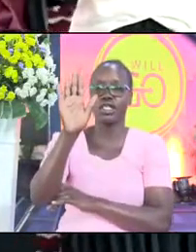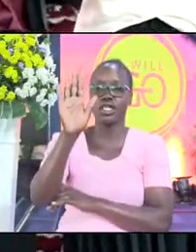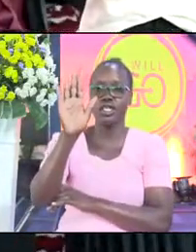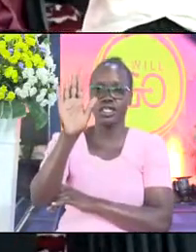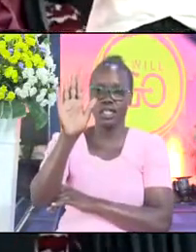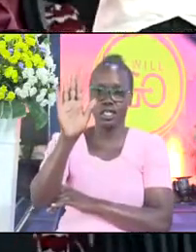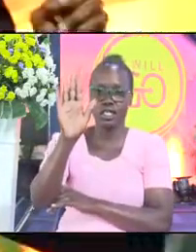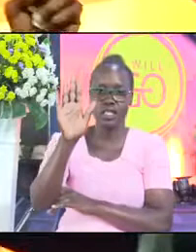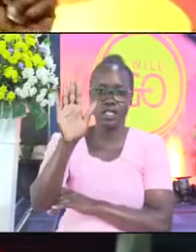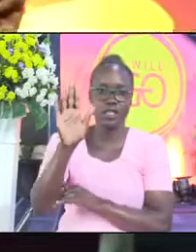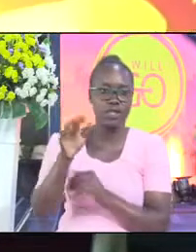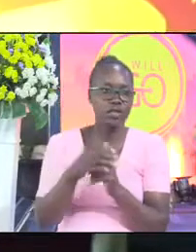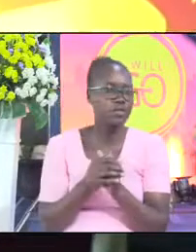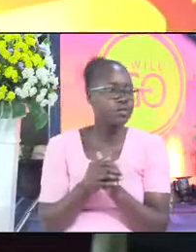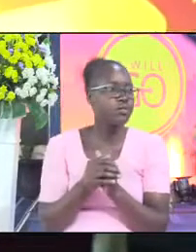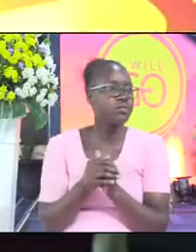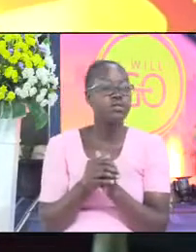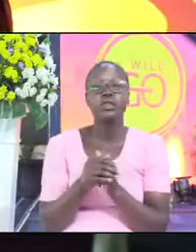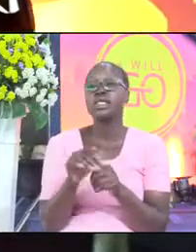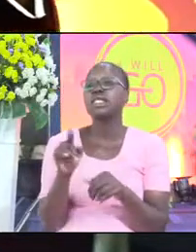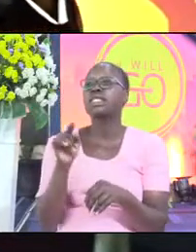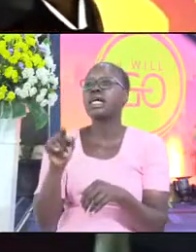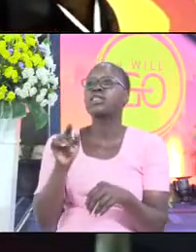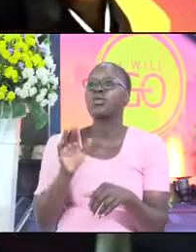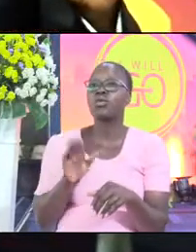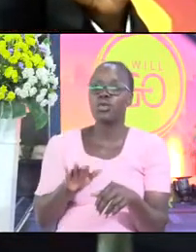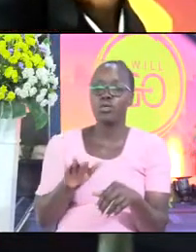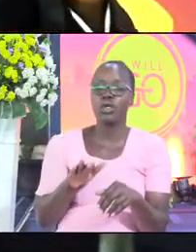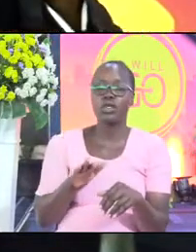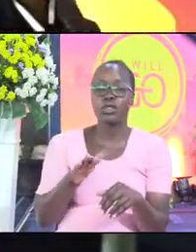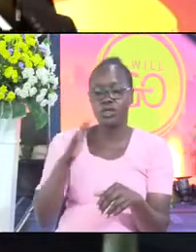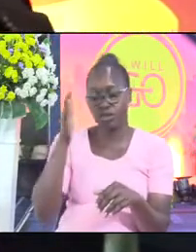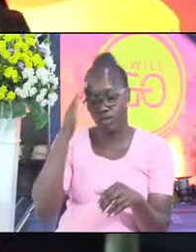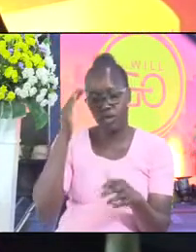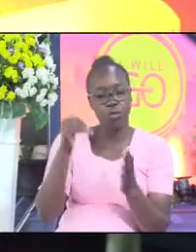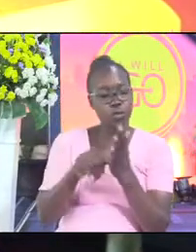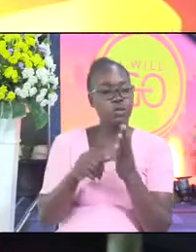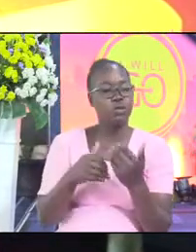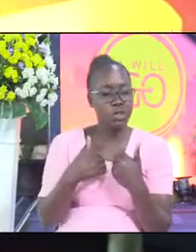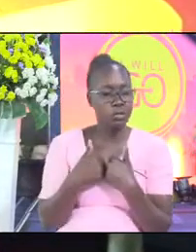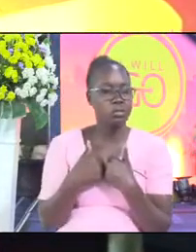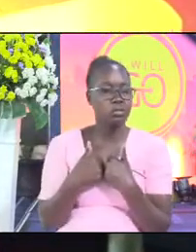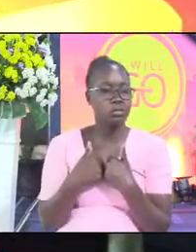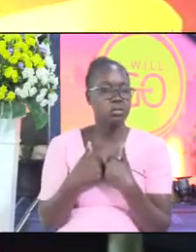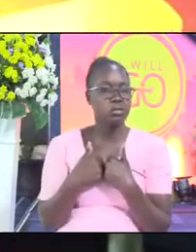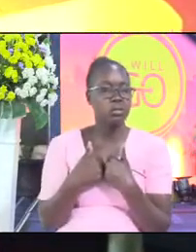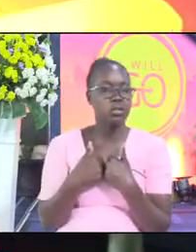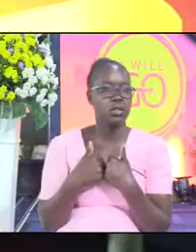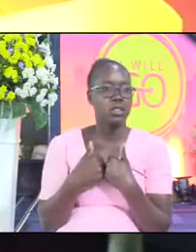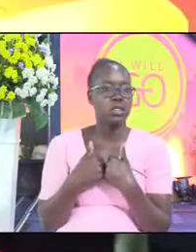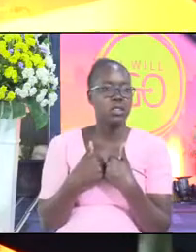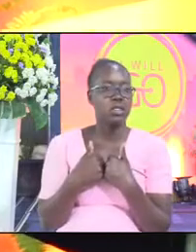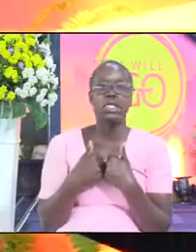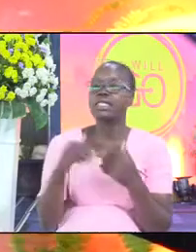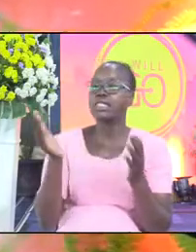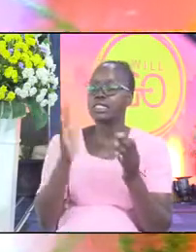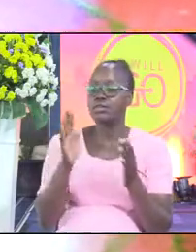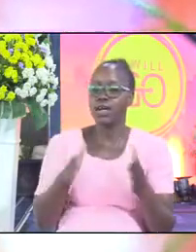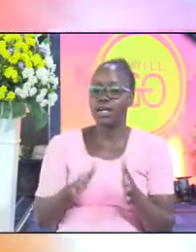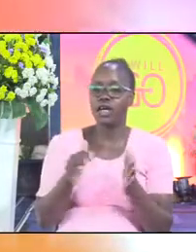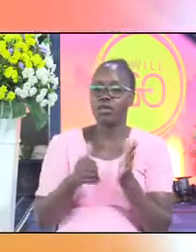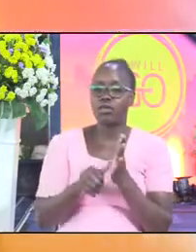Before they sing the next stanza. That woman, you know she had problems, but she did not allow her